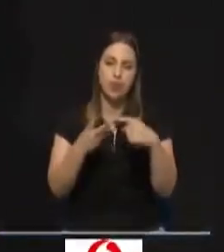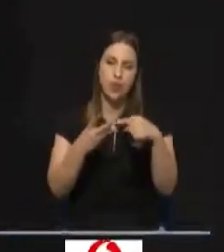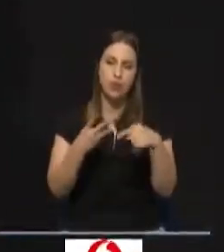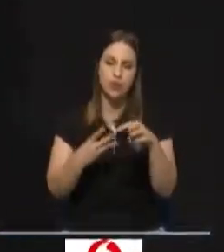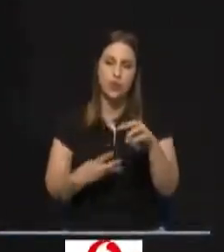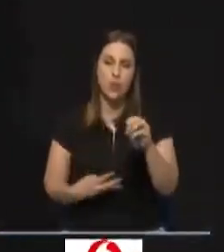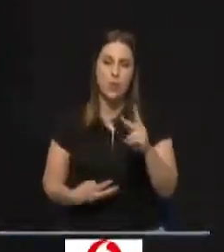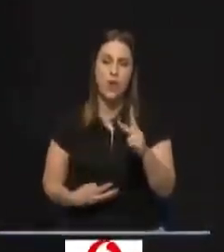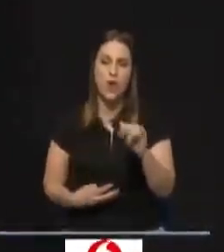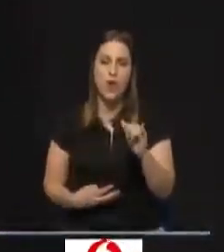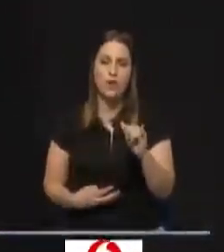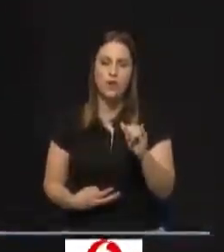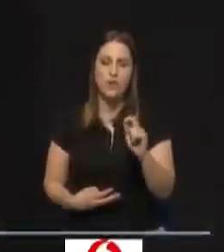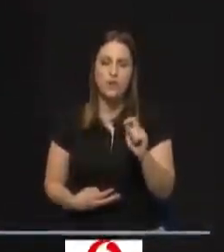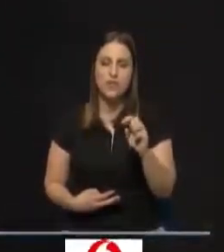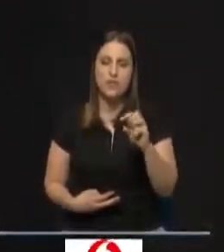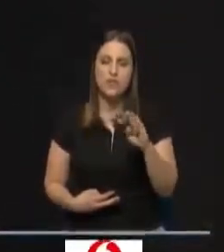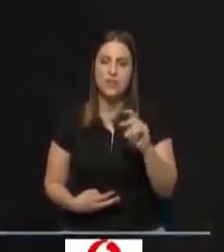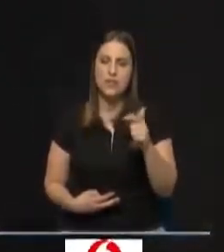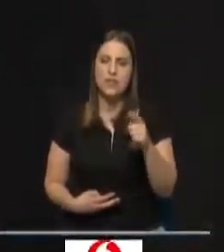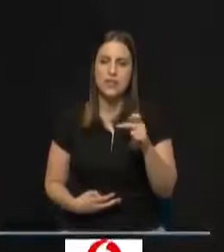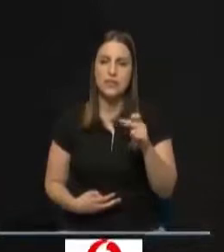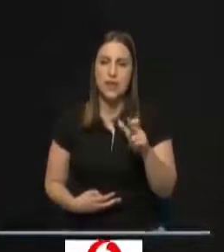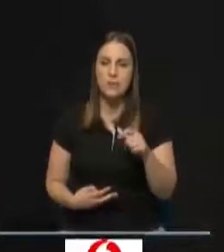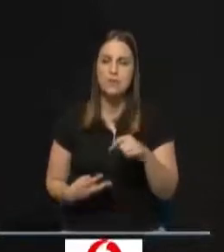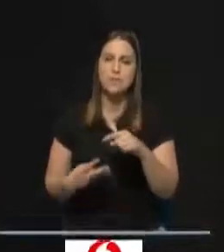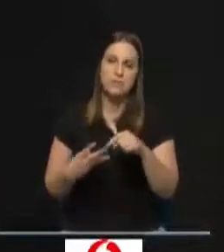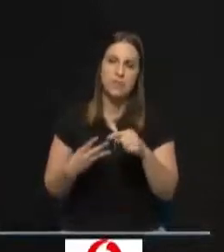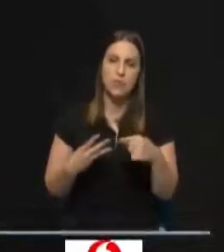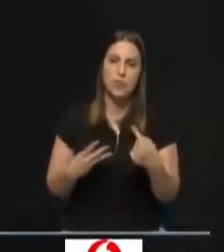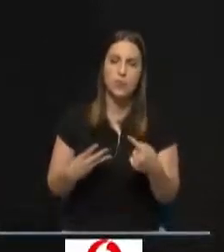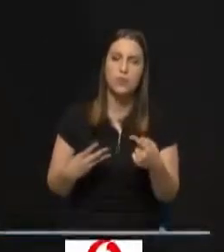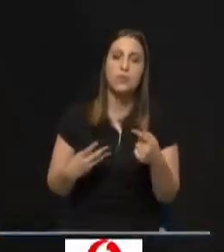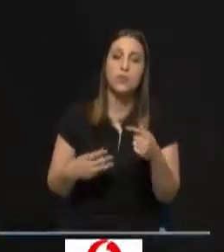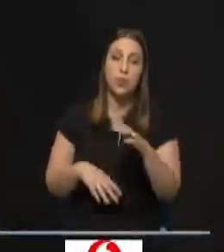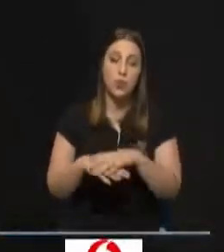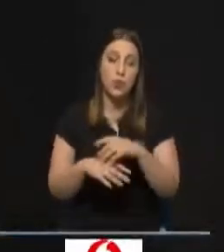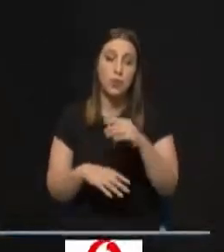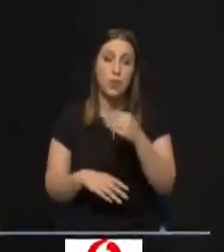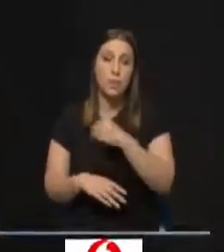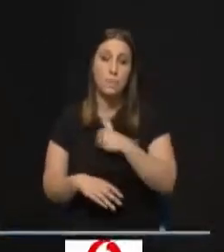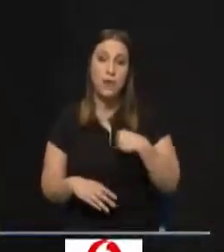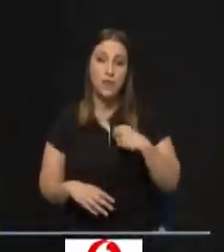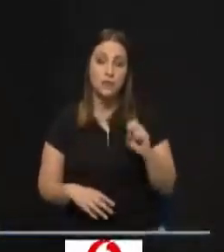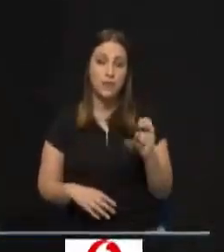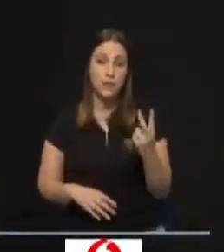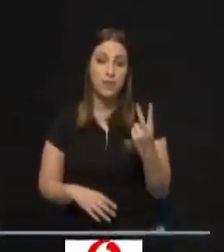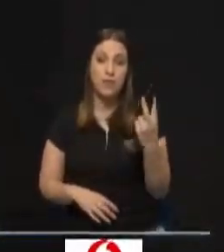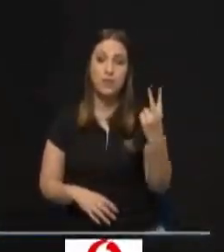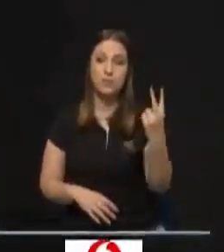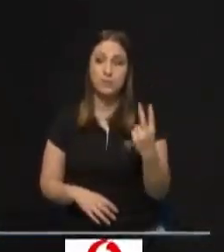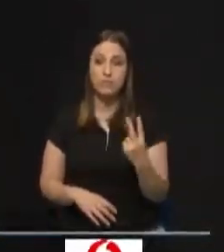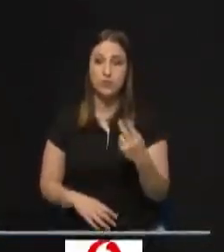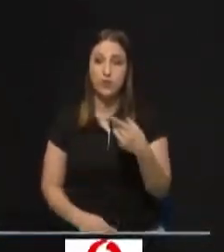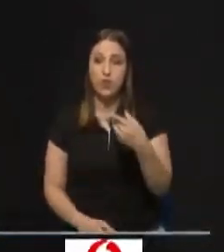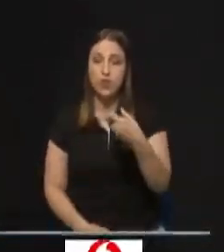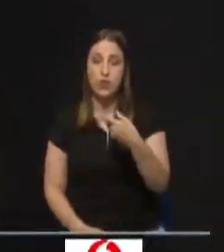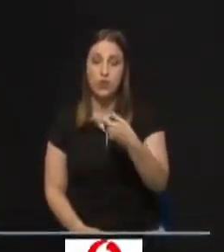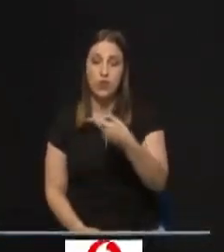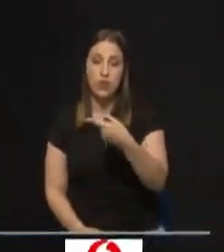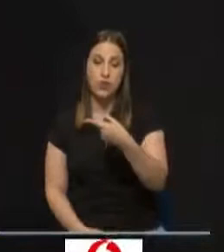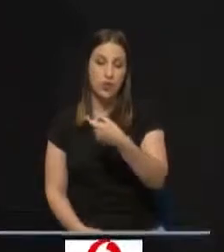Movistar, and Jean-Paul Champalimau Foundation. It was possible that by two doctors who